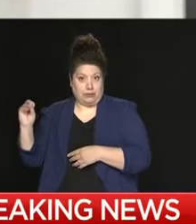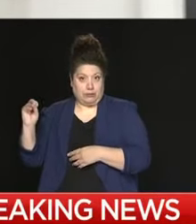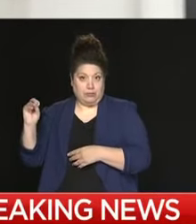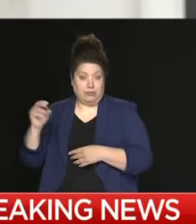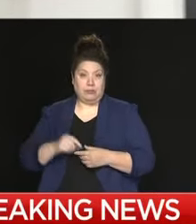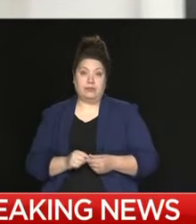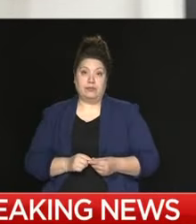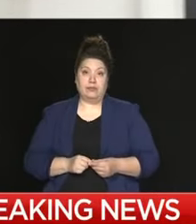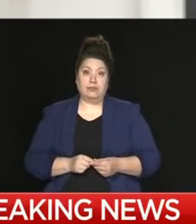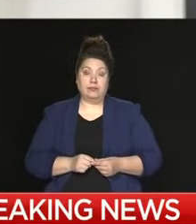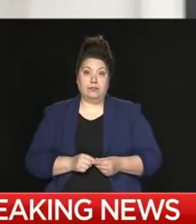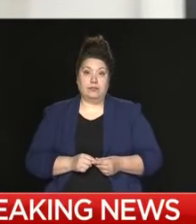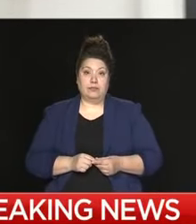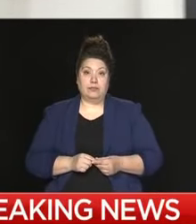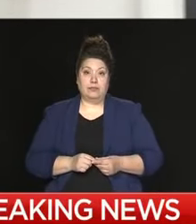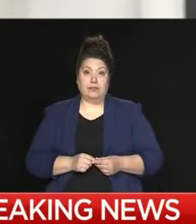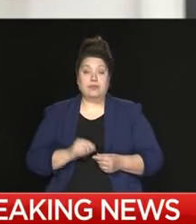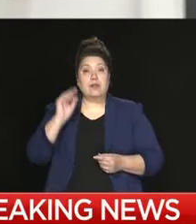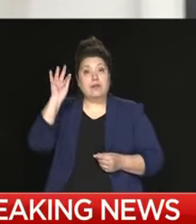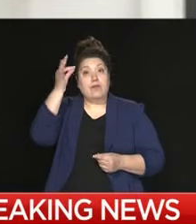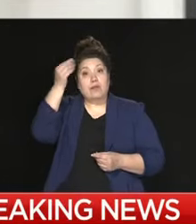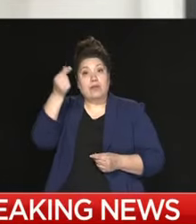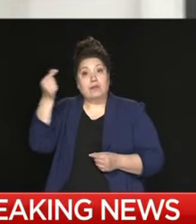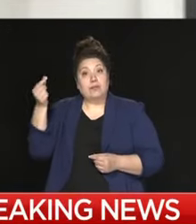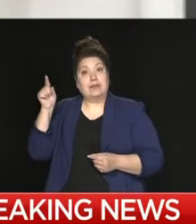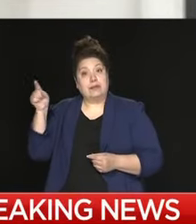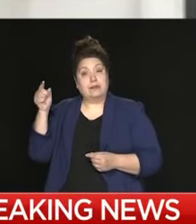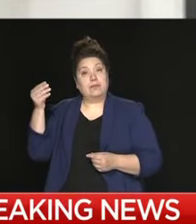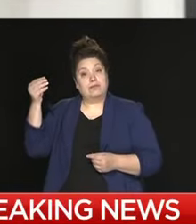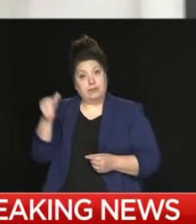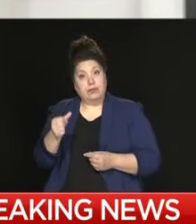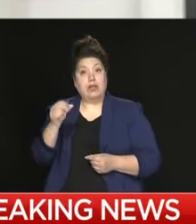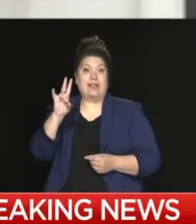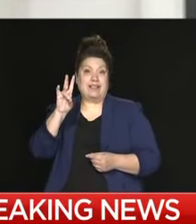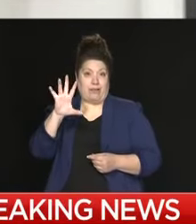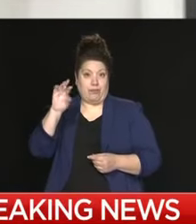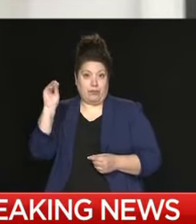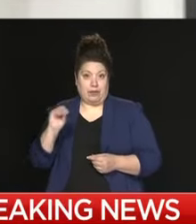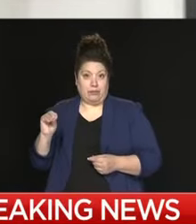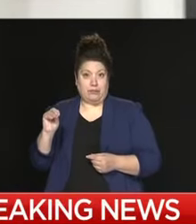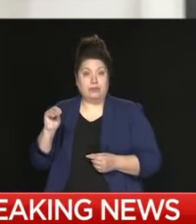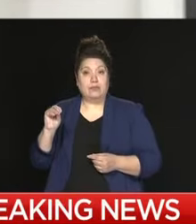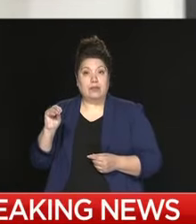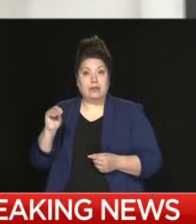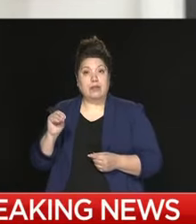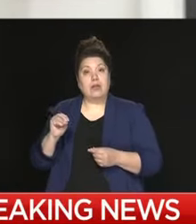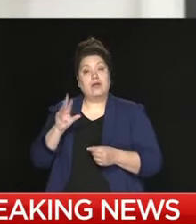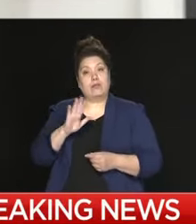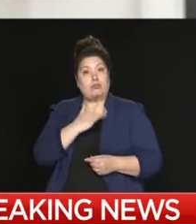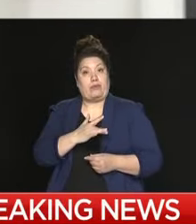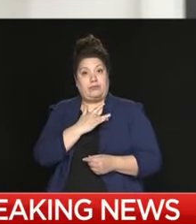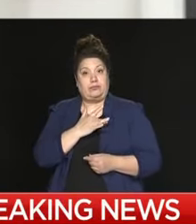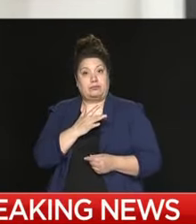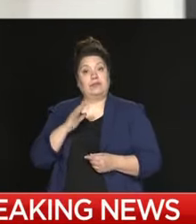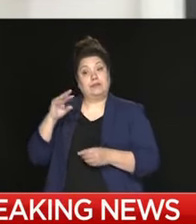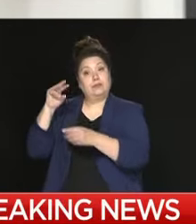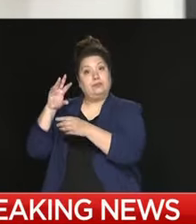proportion is 75% covered by the federal government, 25% covered by the provinces.